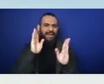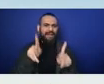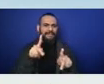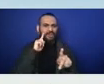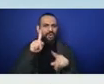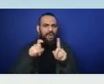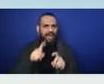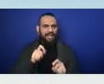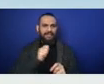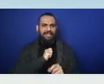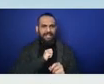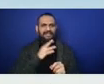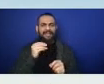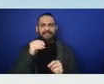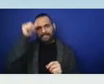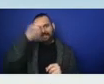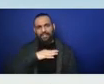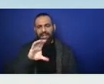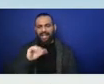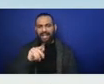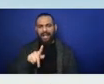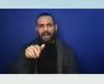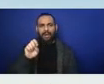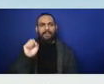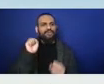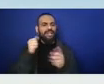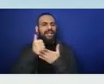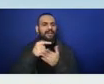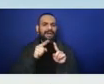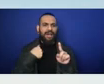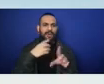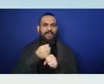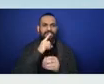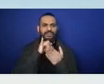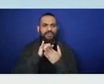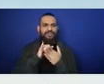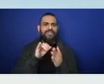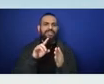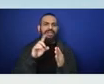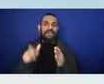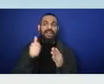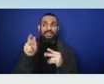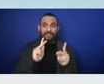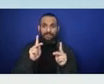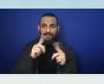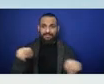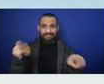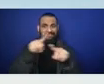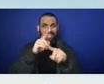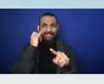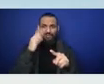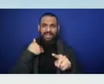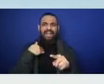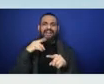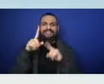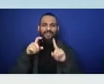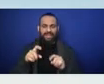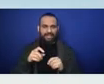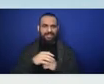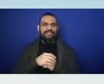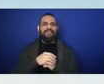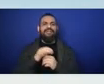and administrative funding program with $175 million. And I know that I threw a lot out at you, and of course we're going